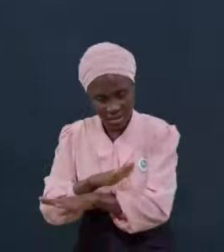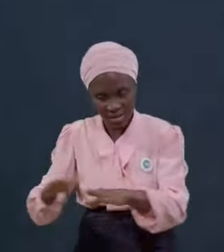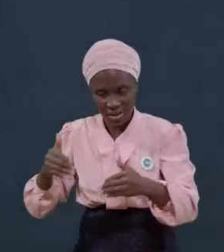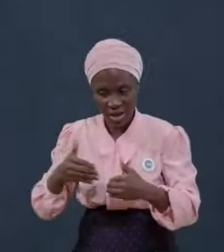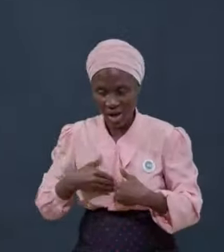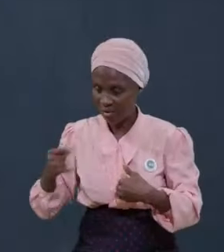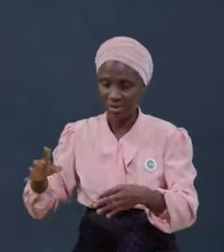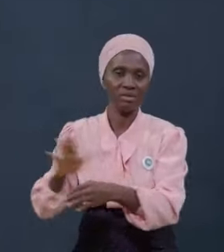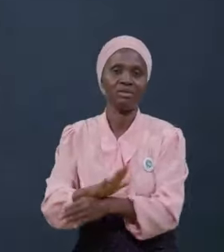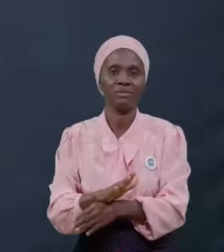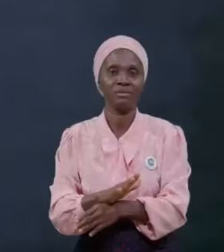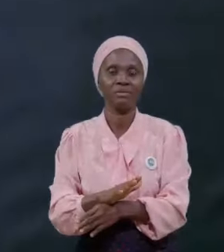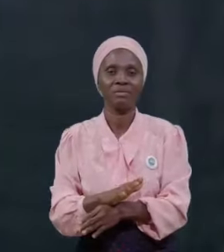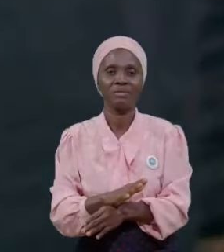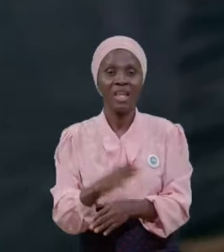is